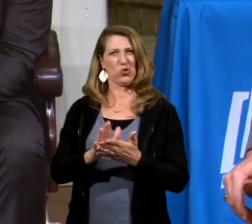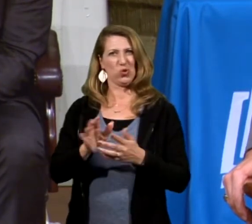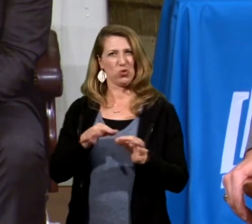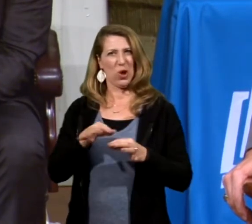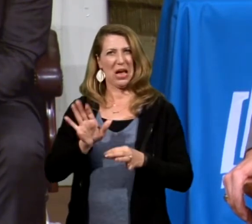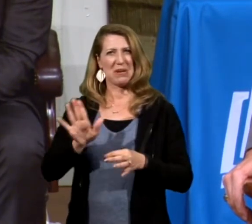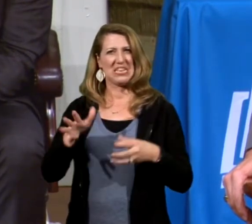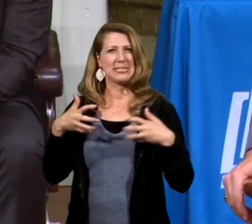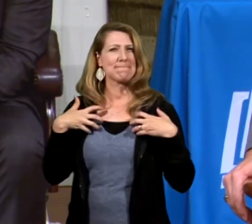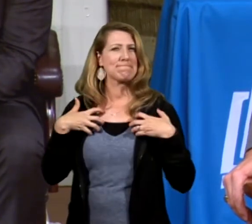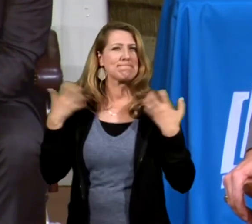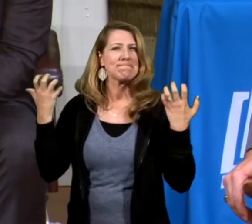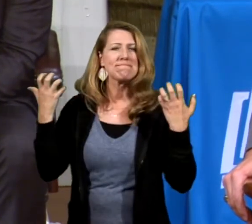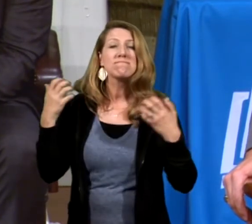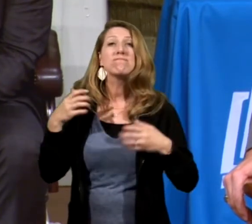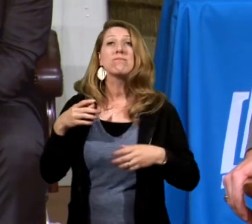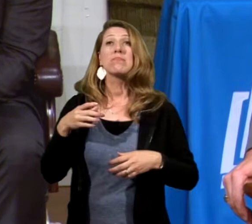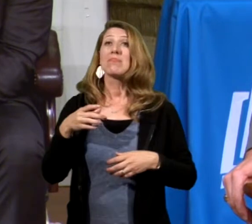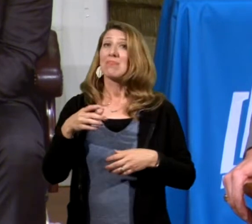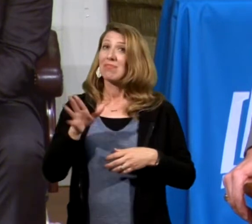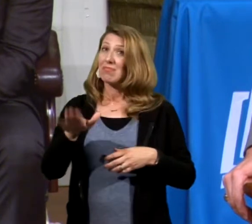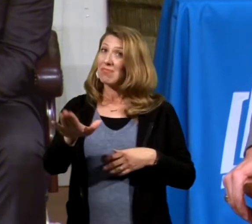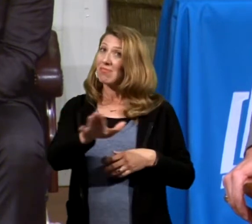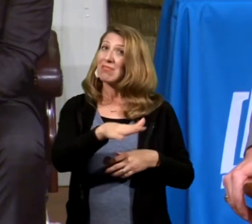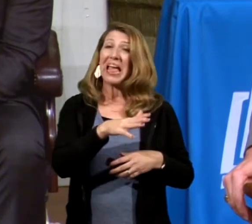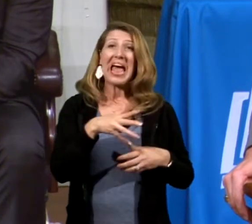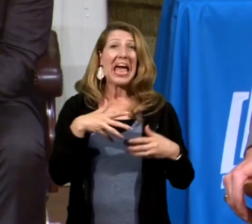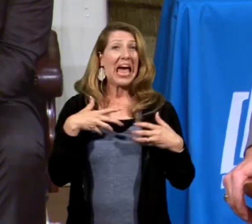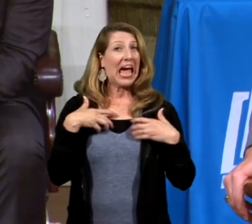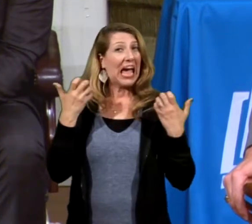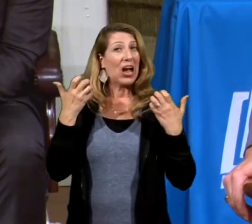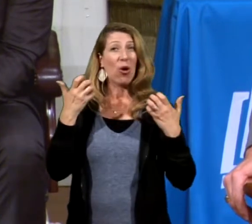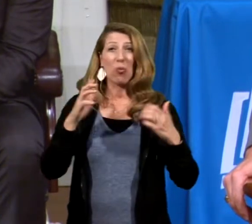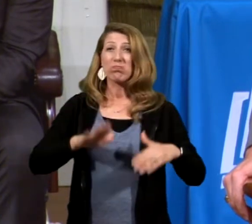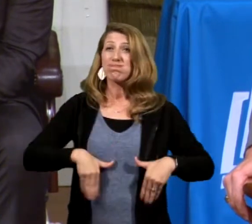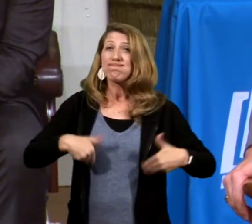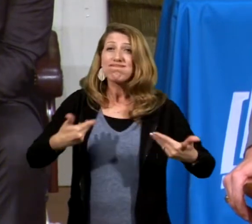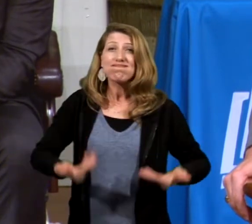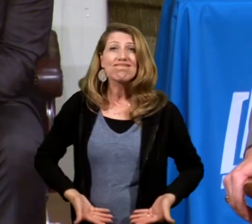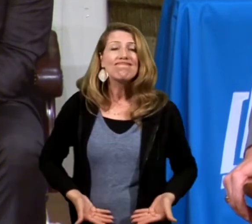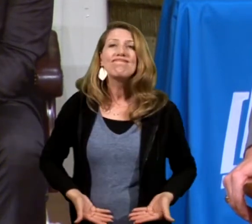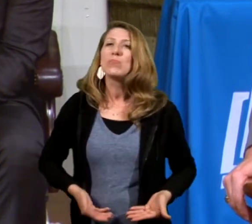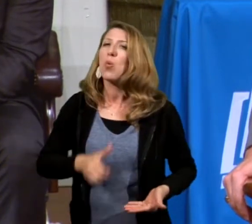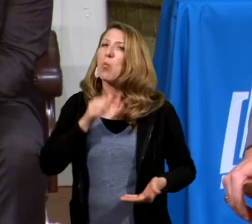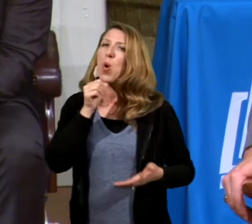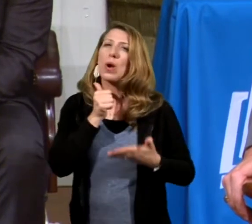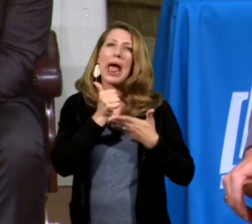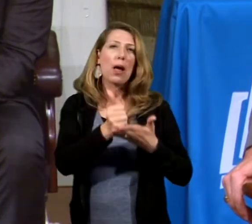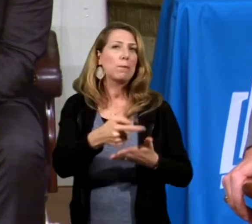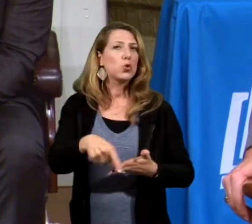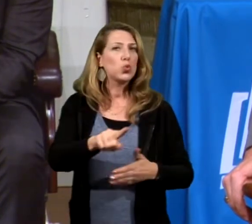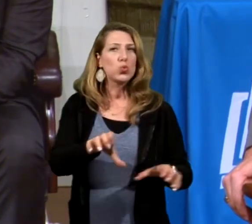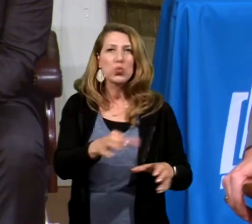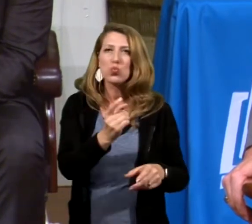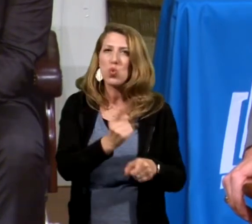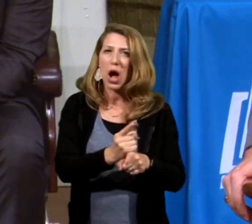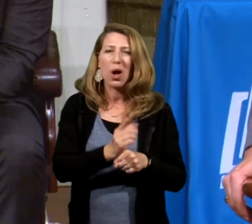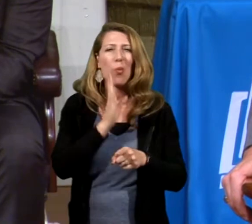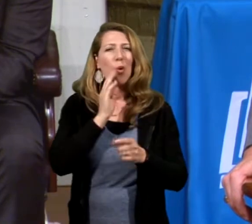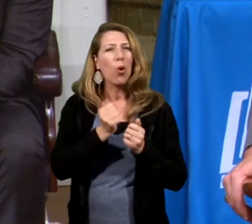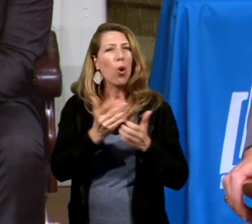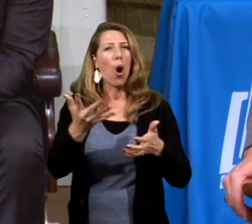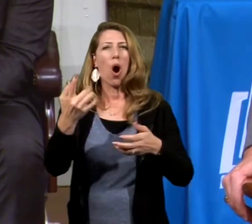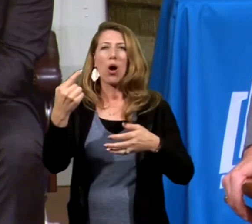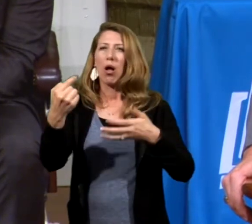young ladies, Christians, anger, upset, doesn't do the right thing. It causes all kinds of problems.